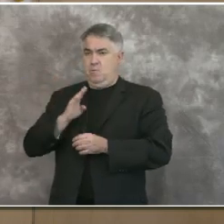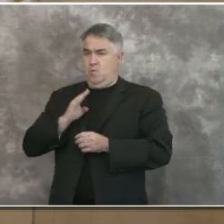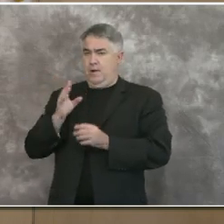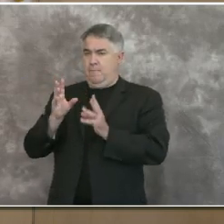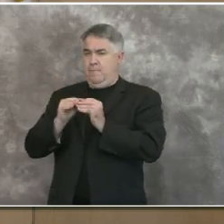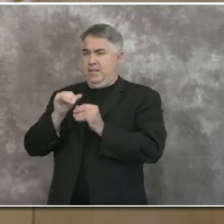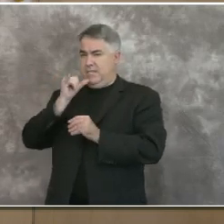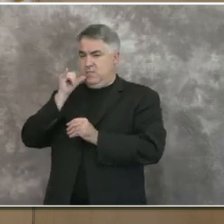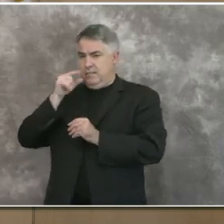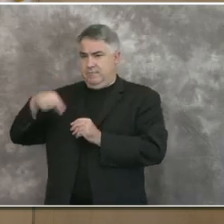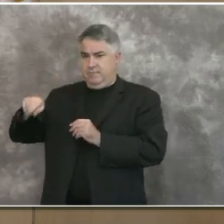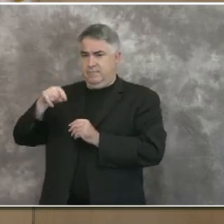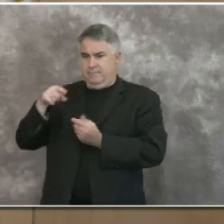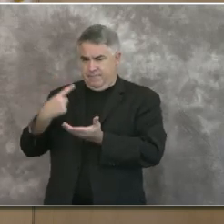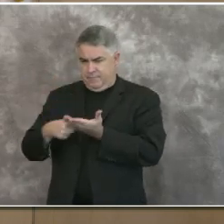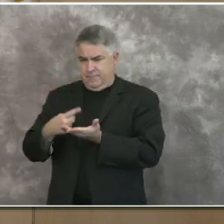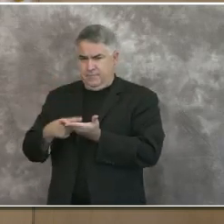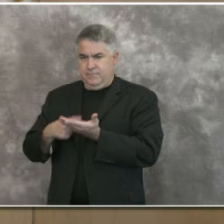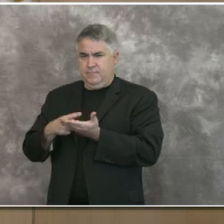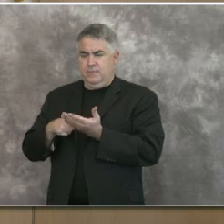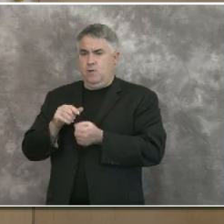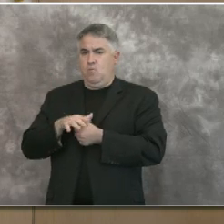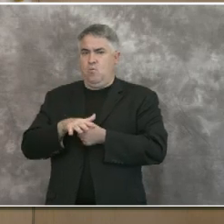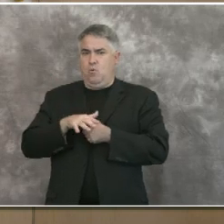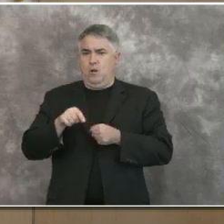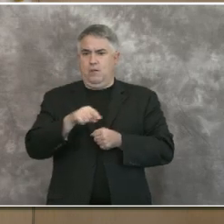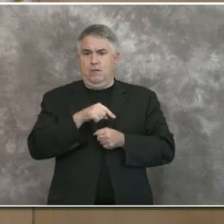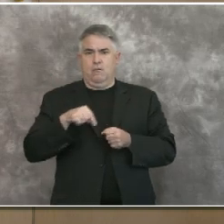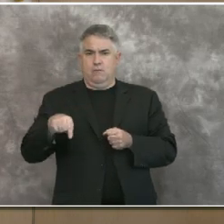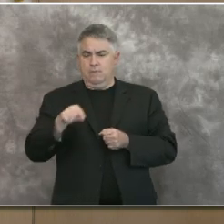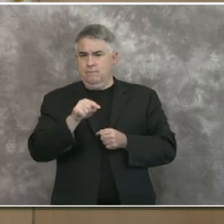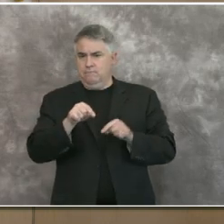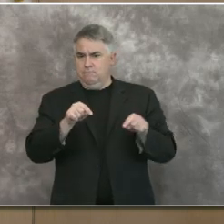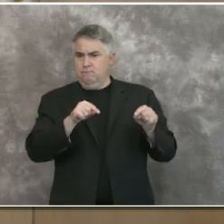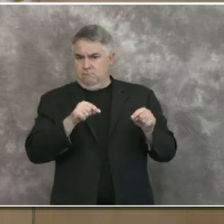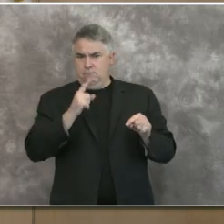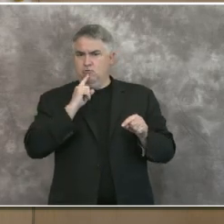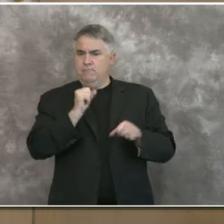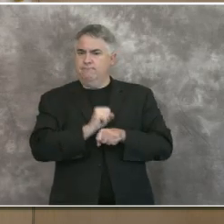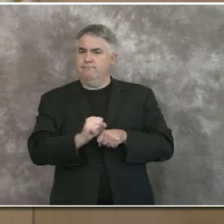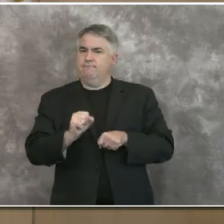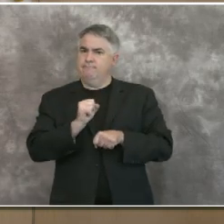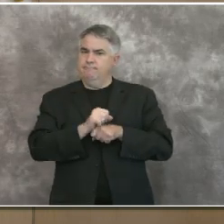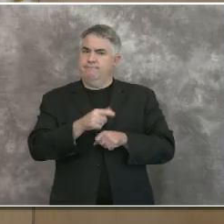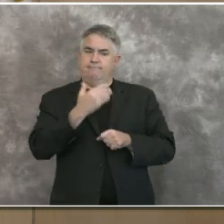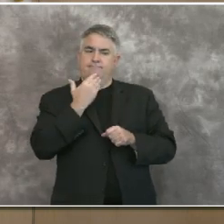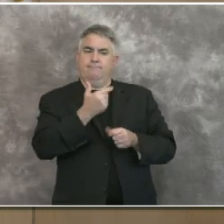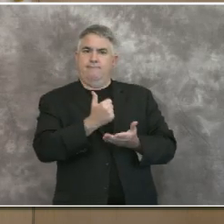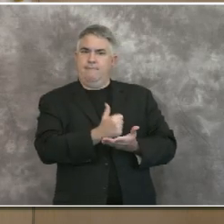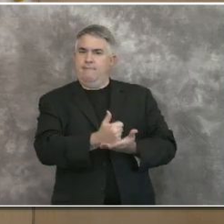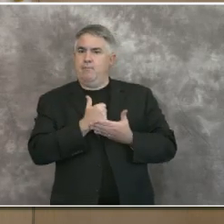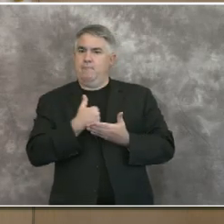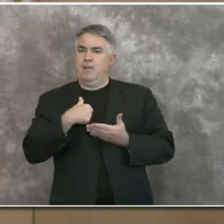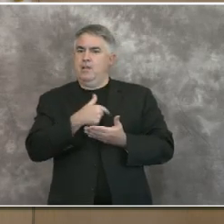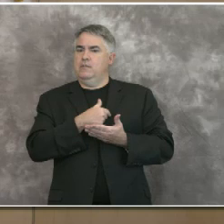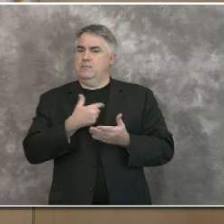that local efforts have put the county in a position to be considered by the state